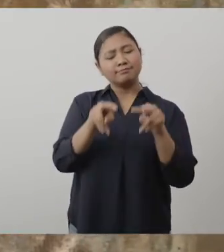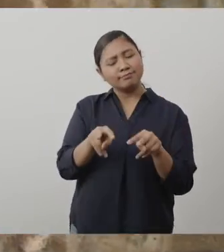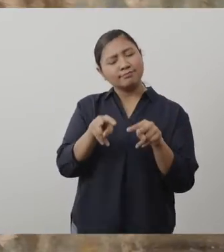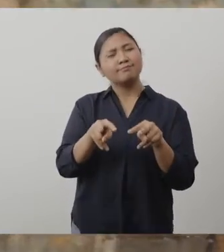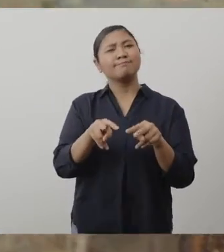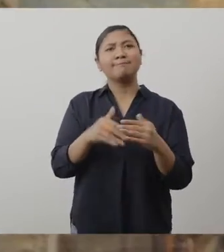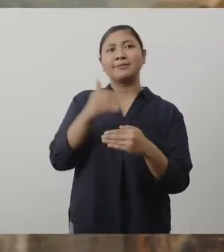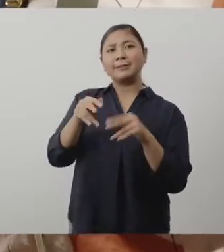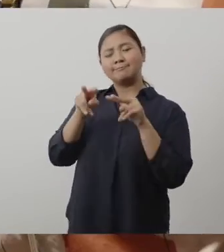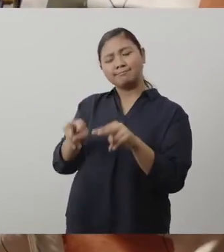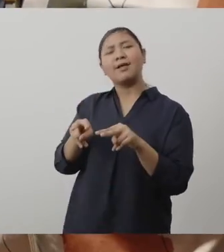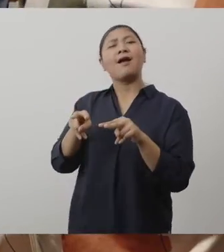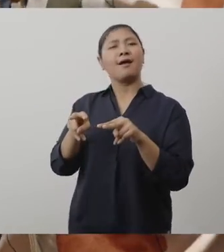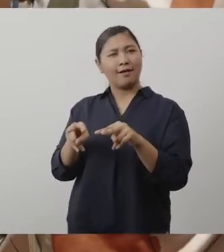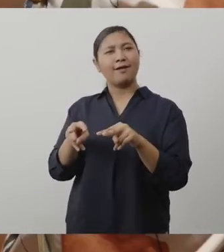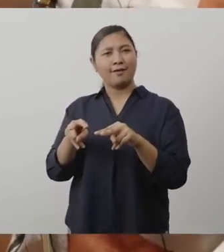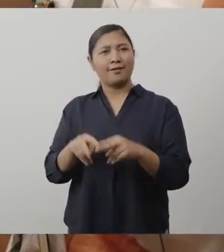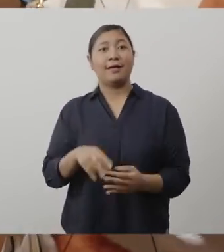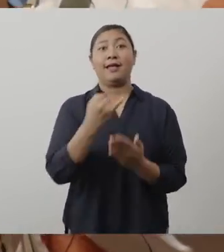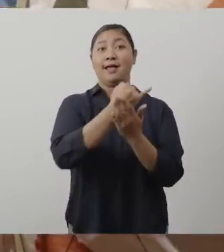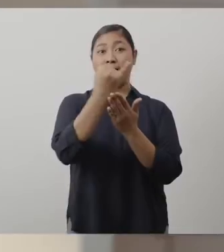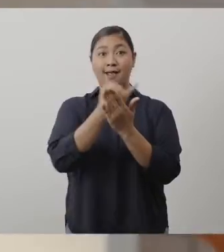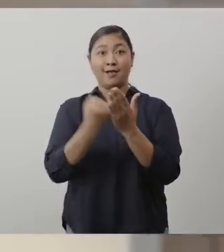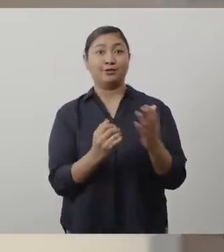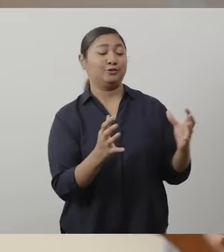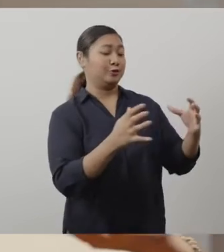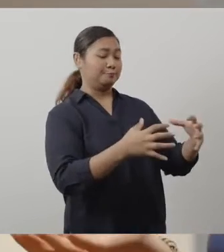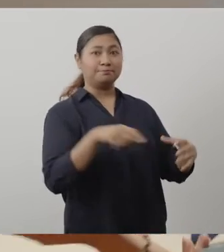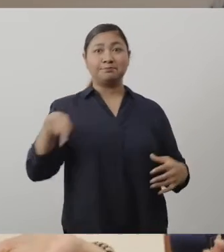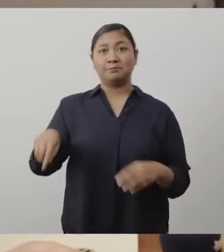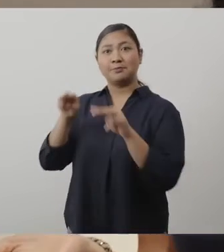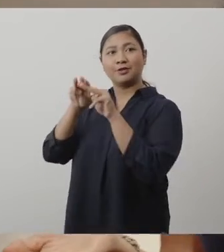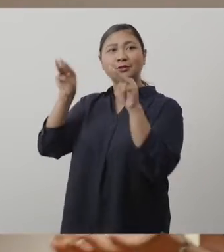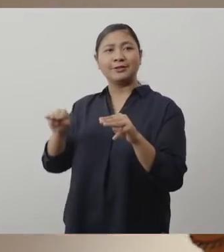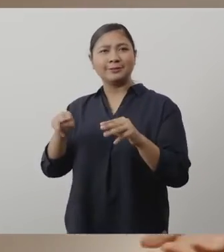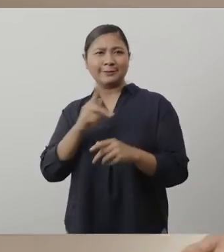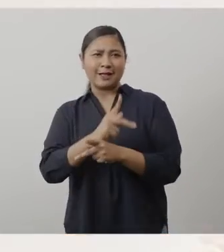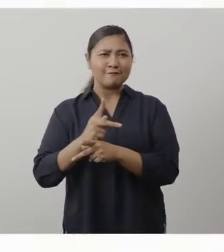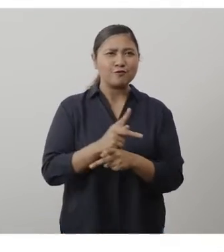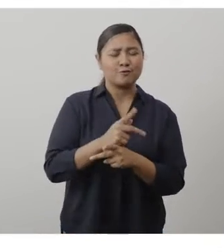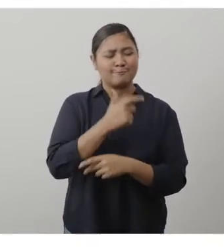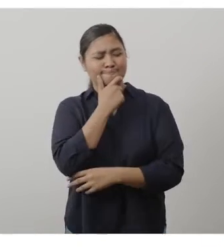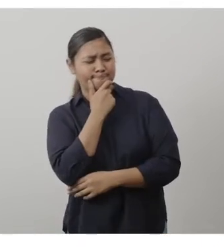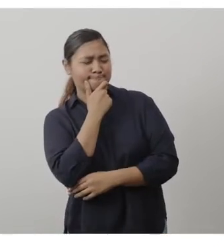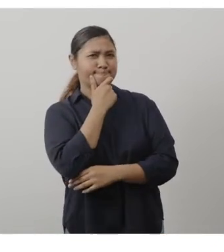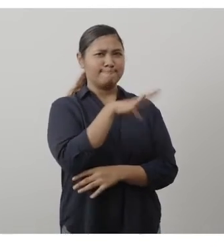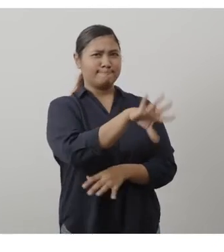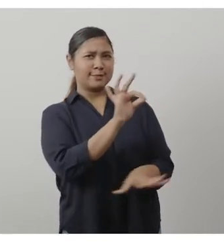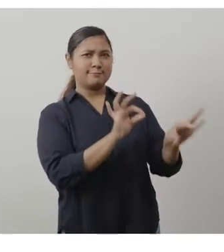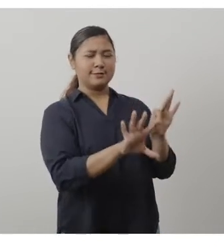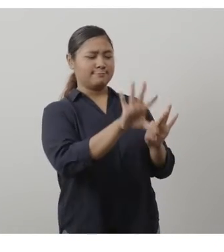gallery's art collection. The gallery put in a lot of thought behind the artworks that are selected for the program. Artworks featured in Slow